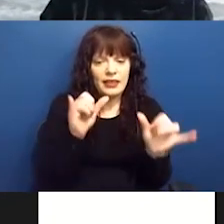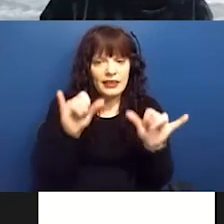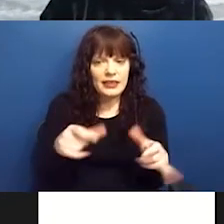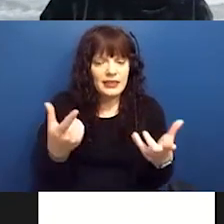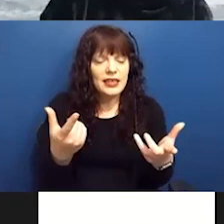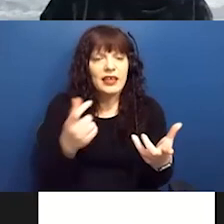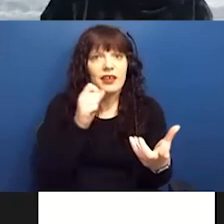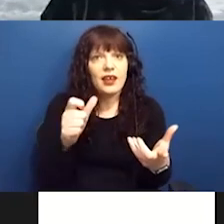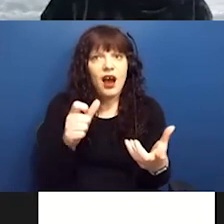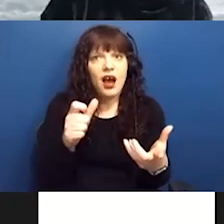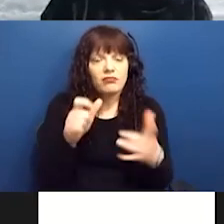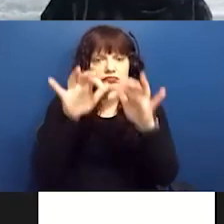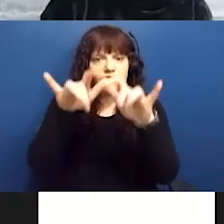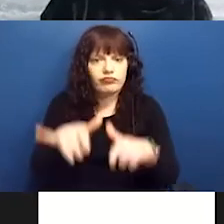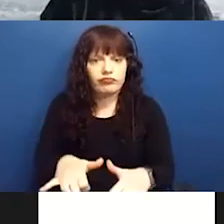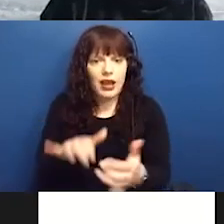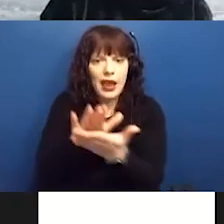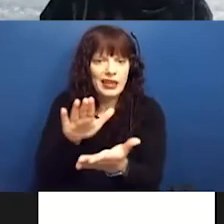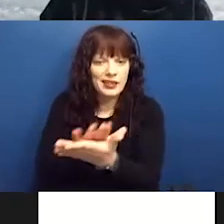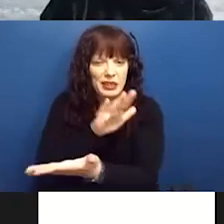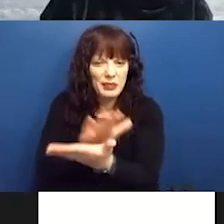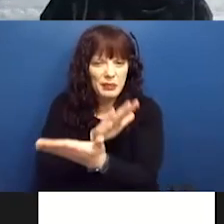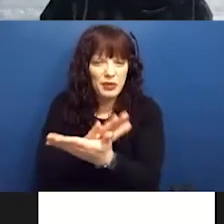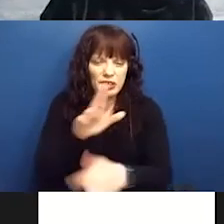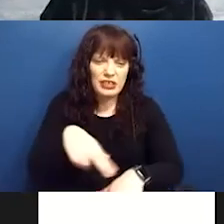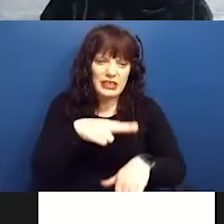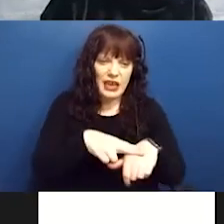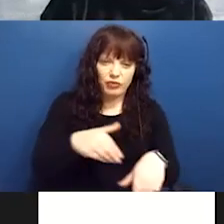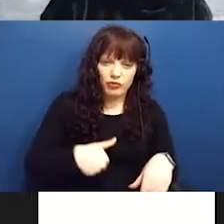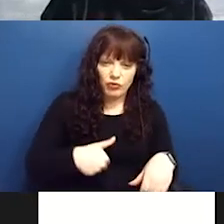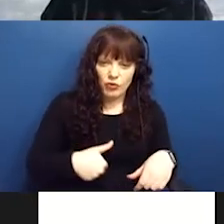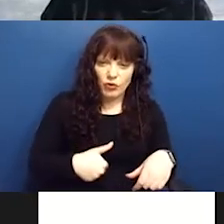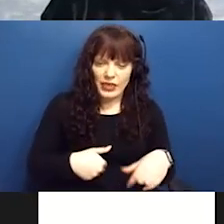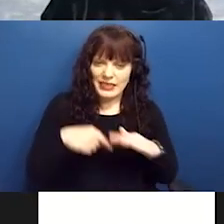academic paper. It comes naturally. It comes from somewhere deep, and it's very embodied.